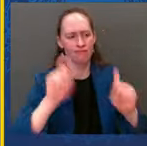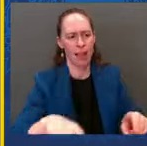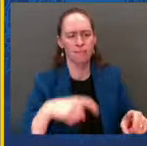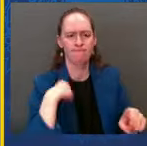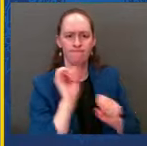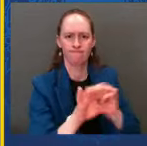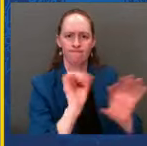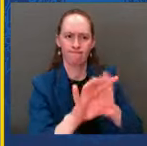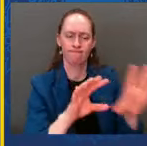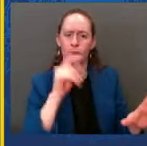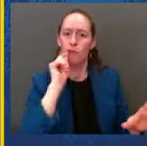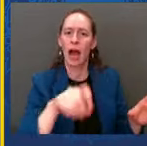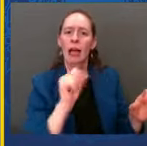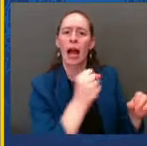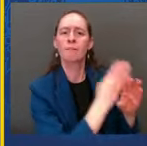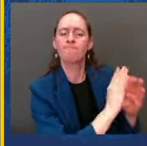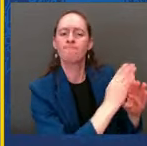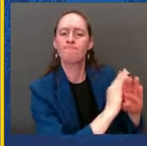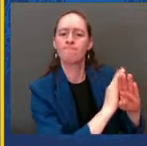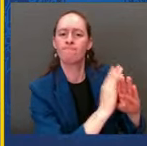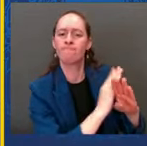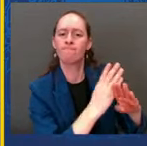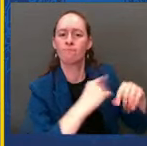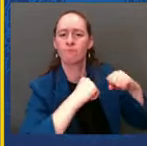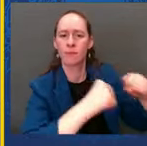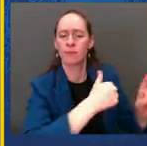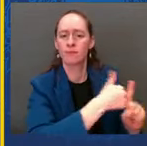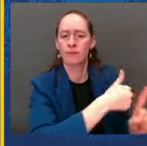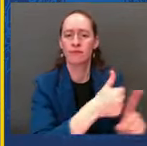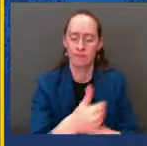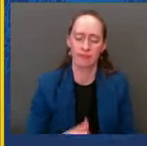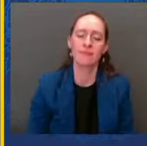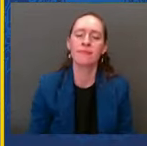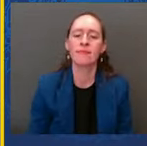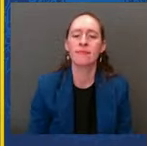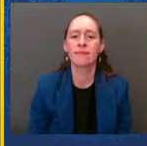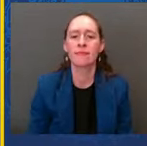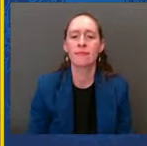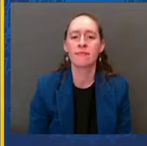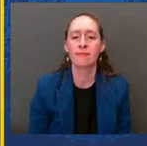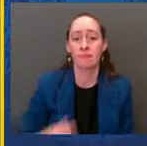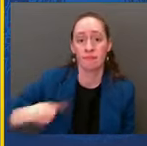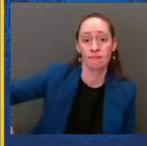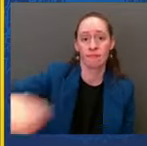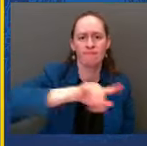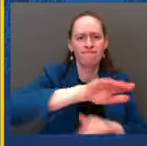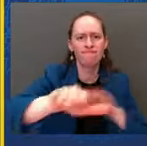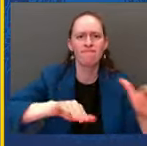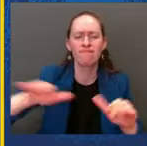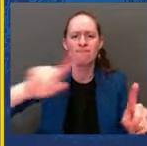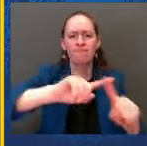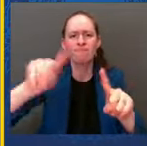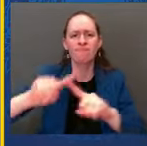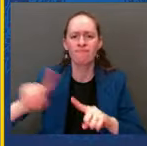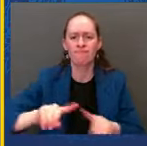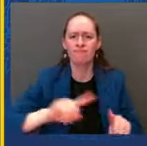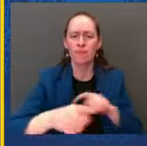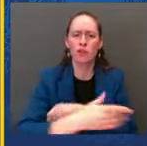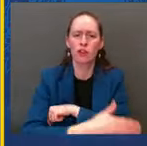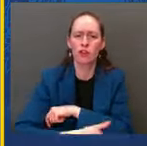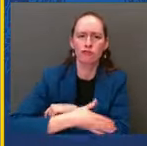of more than 50 nations to get critical weapons and supplies to the brave Ukrainian fighters on the front